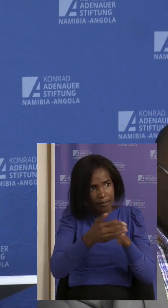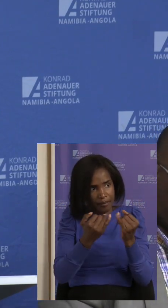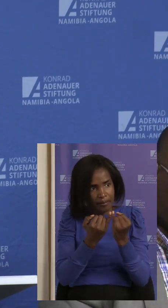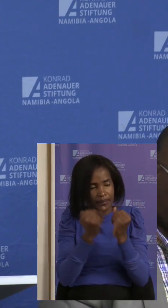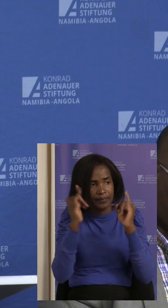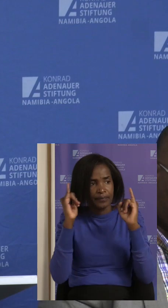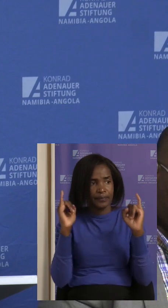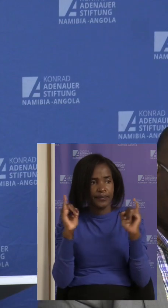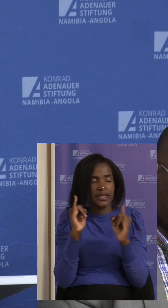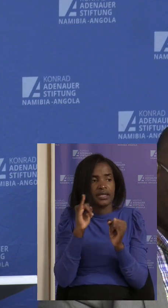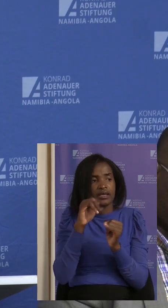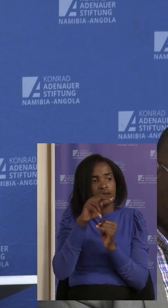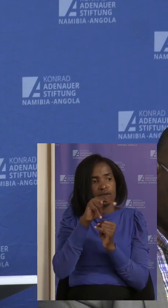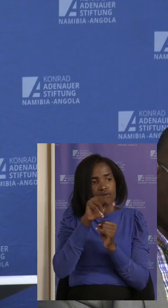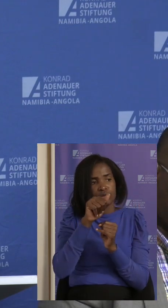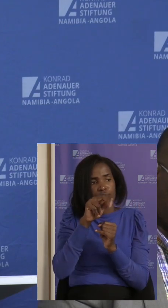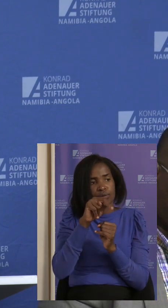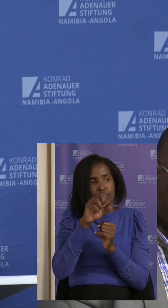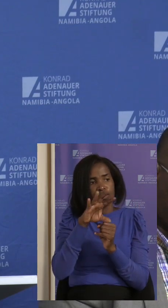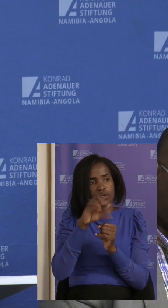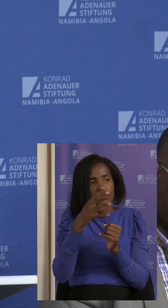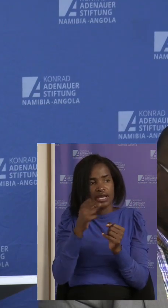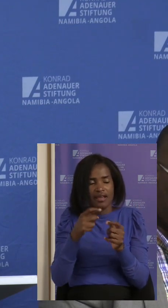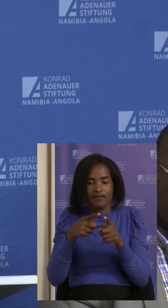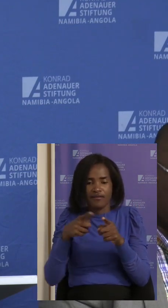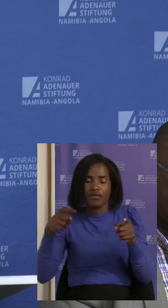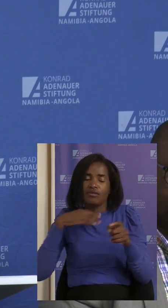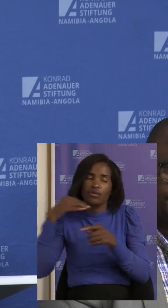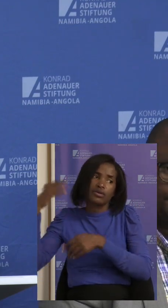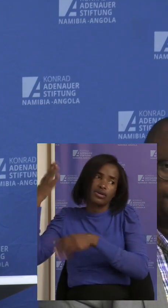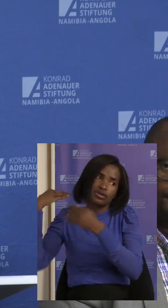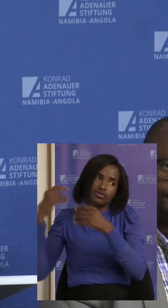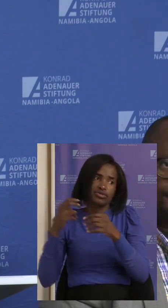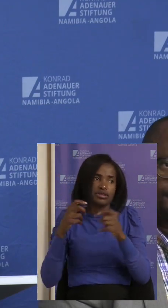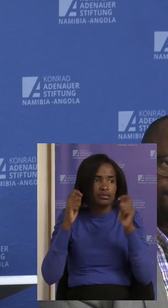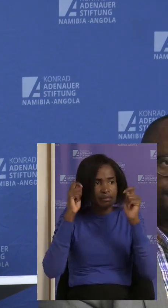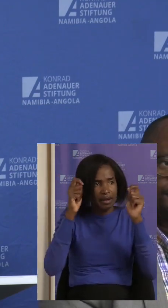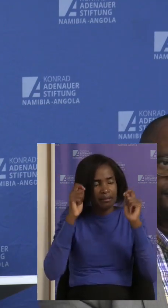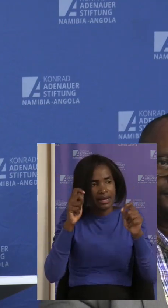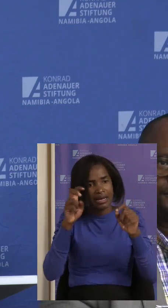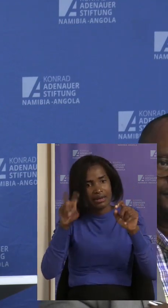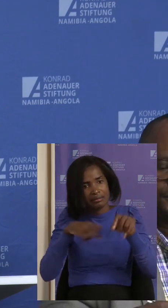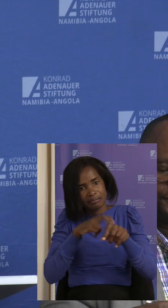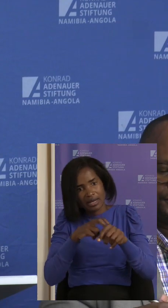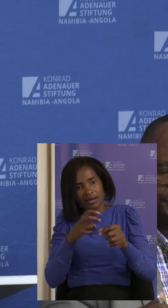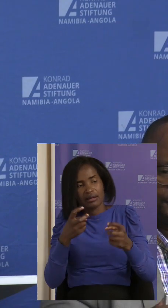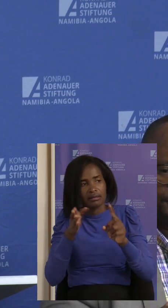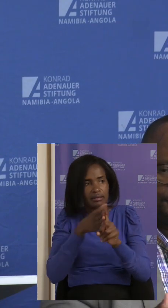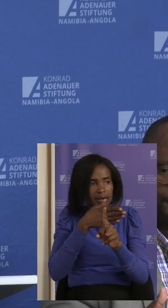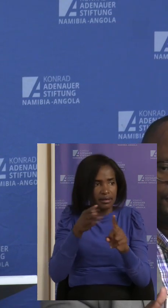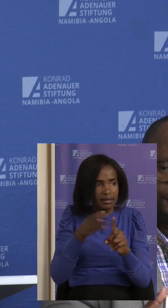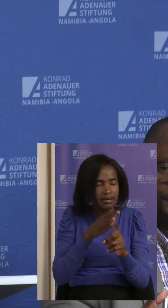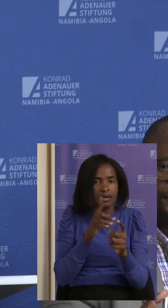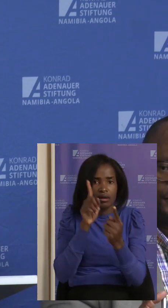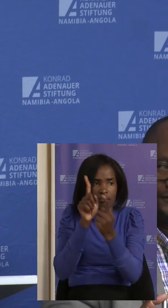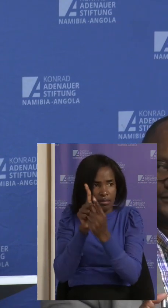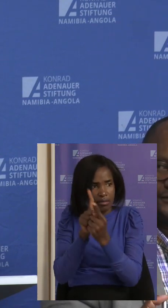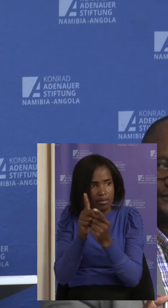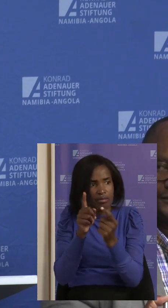So NANSO has a long history of organizing protests, campaigns, engaging stakeholders, particularly